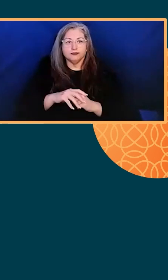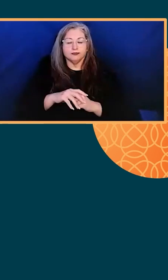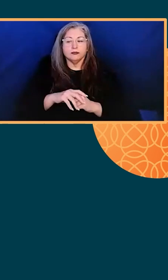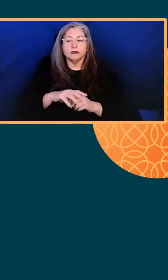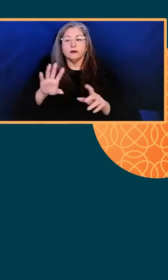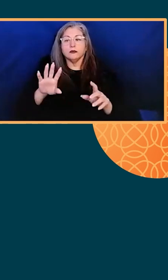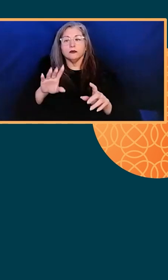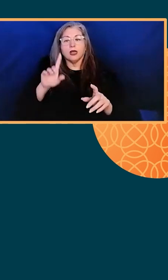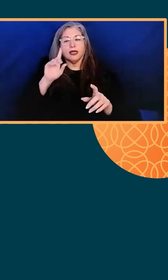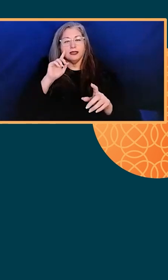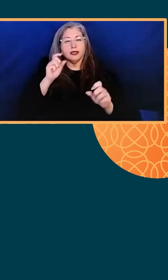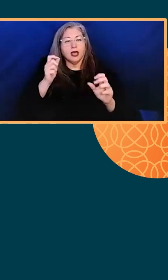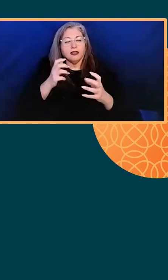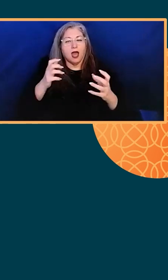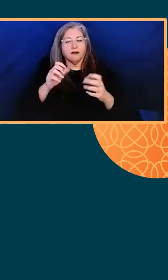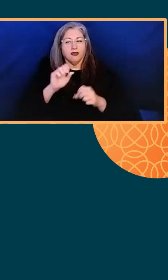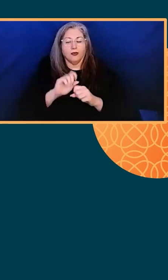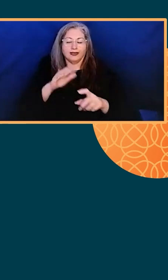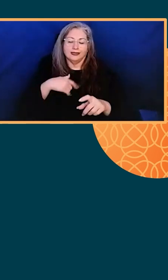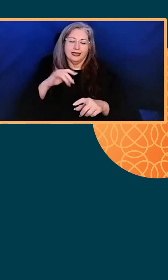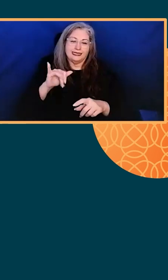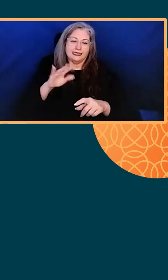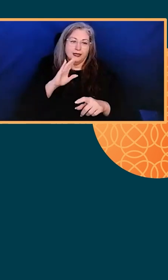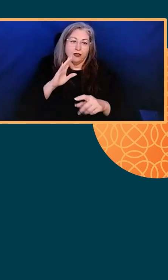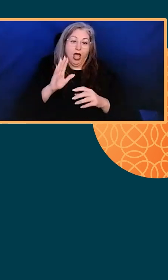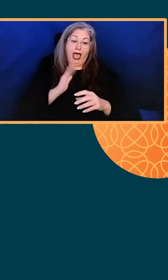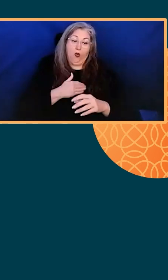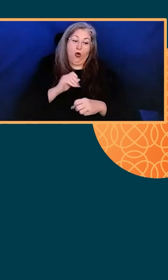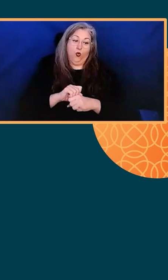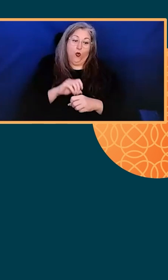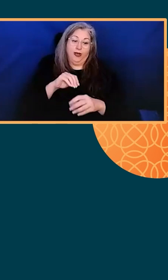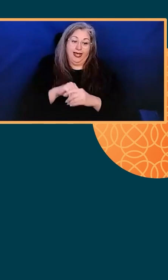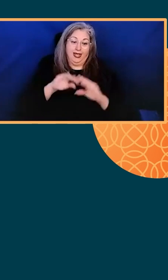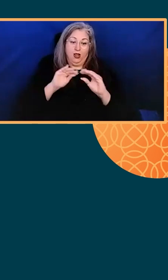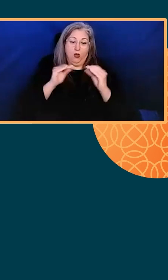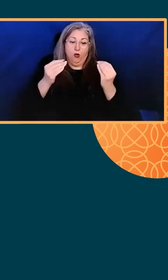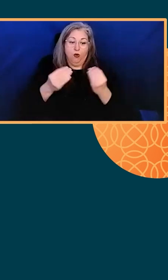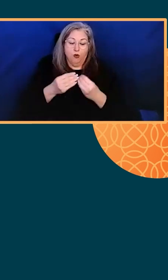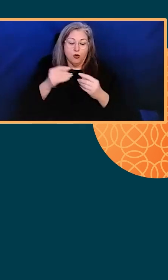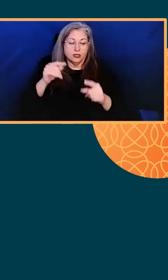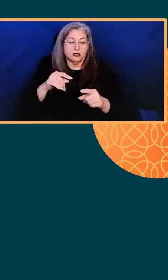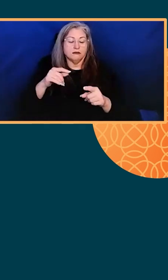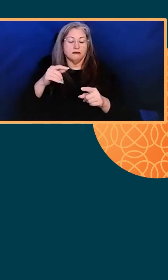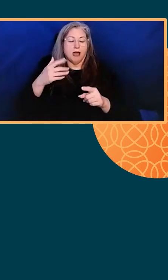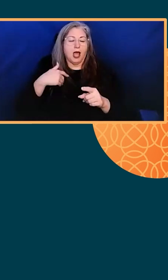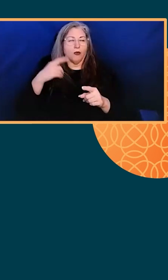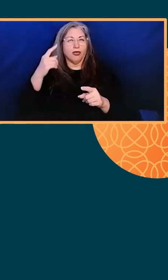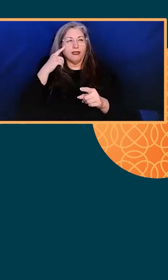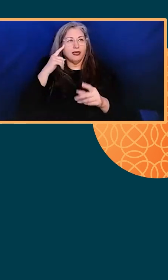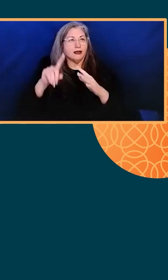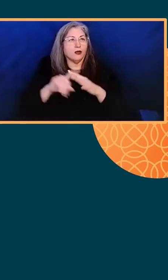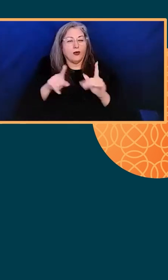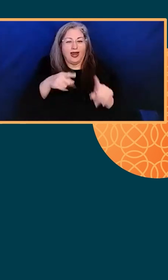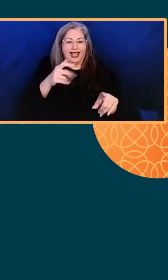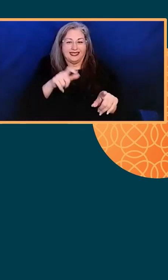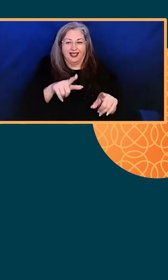In, I think, so much of the work, this is Lindsey, that we do within organizations, and what made me think of that, of what Hazel